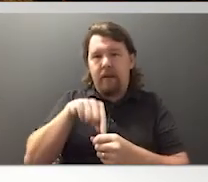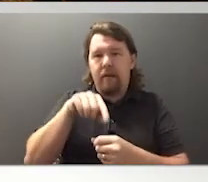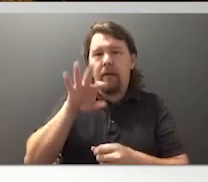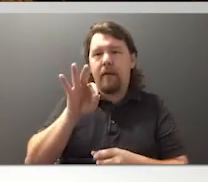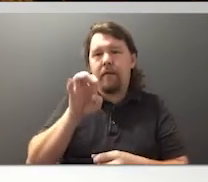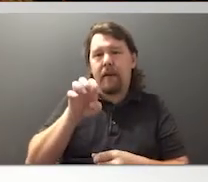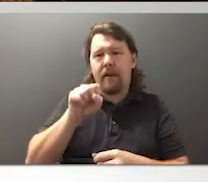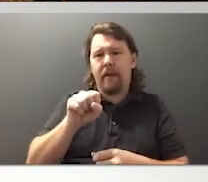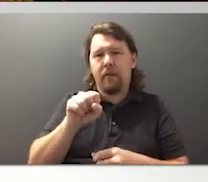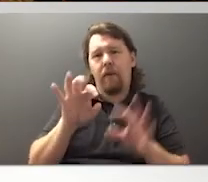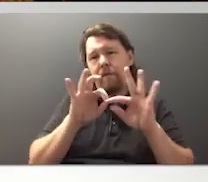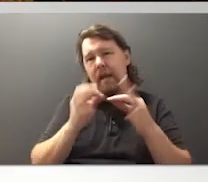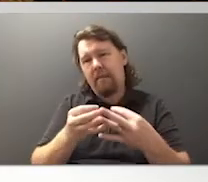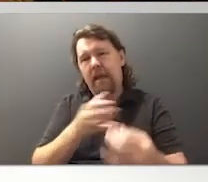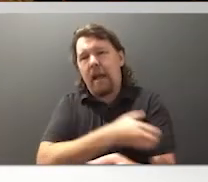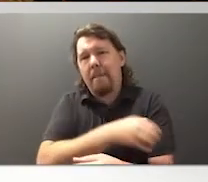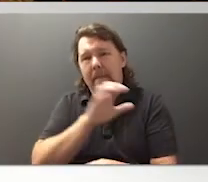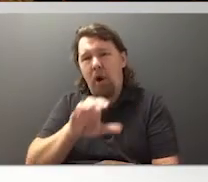for it yet?